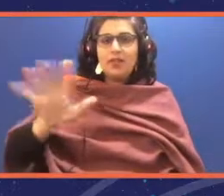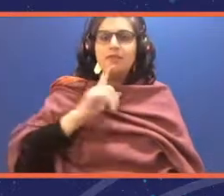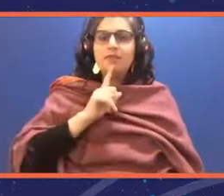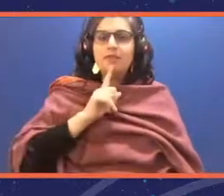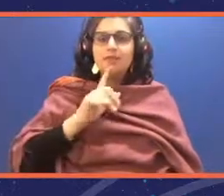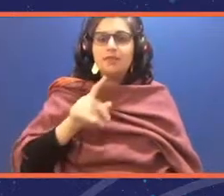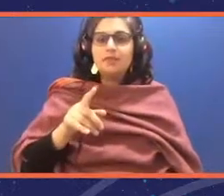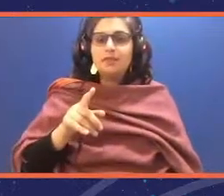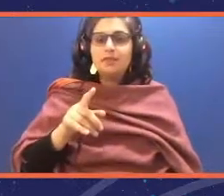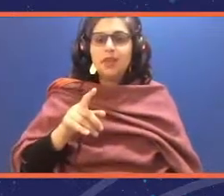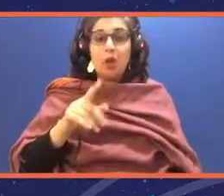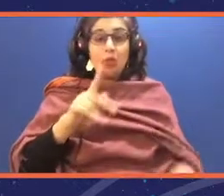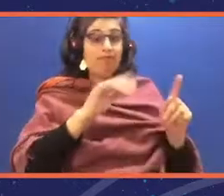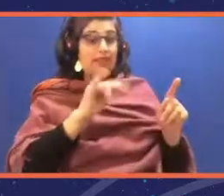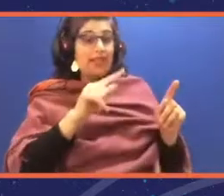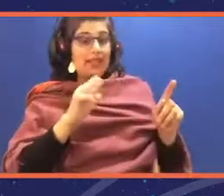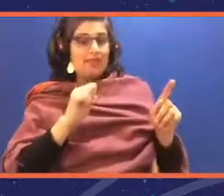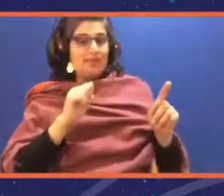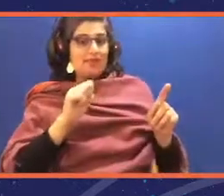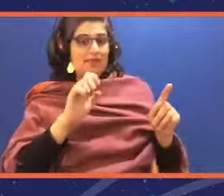You want me to go first, Crystal?